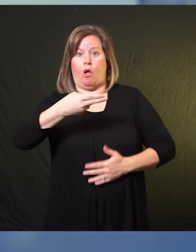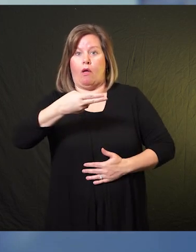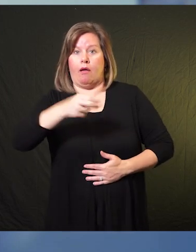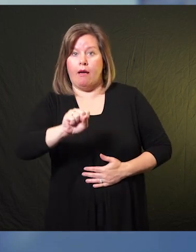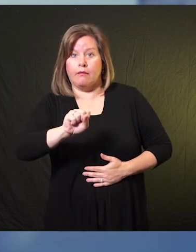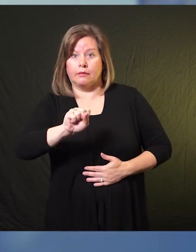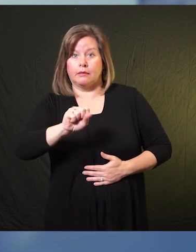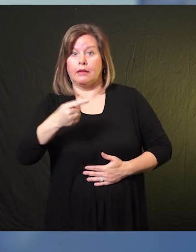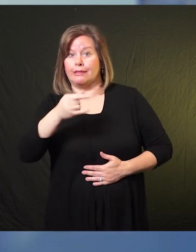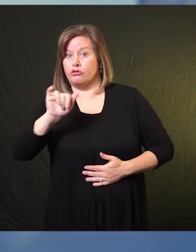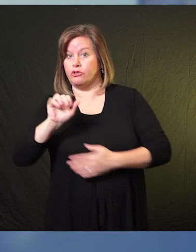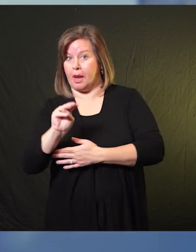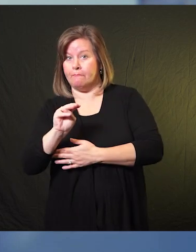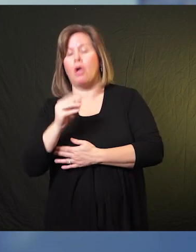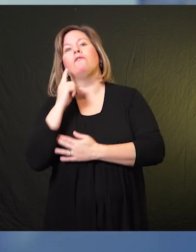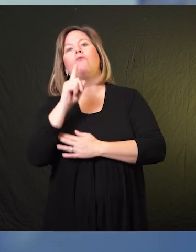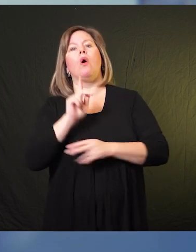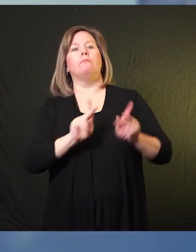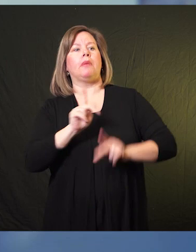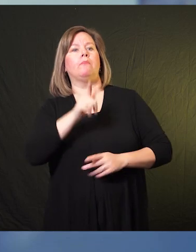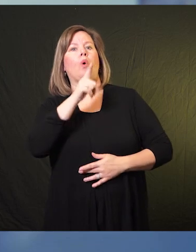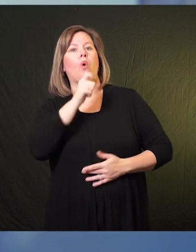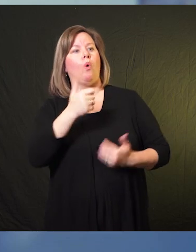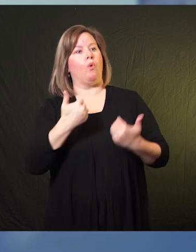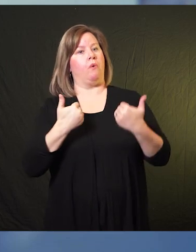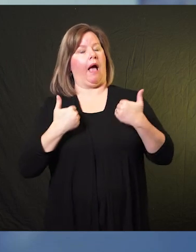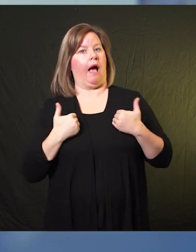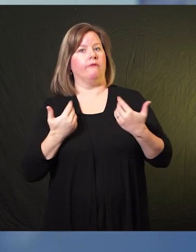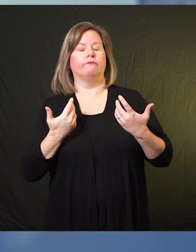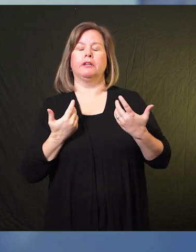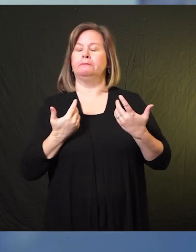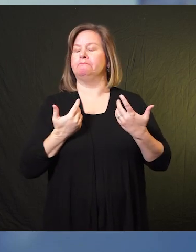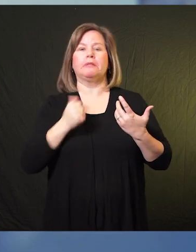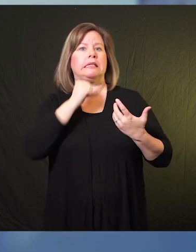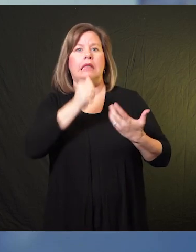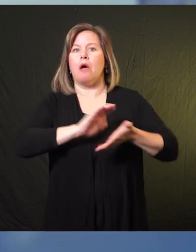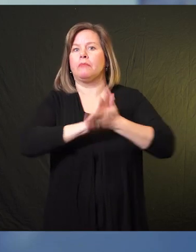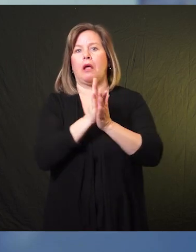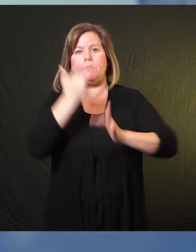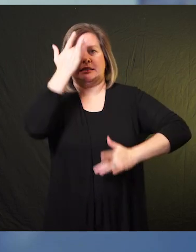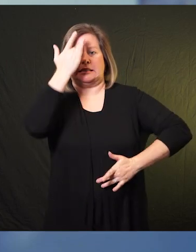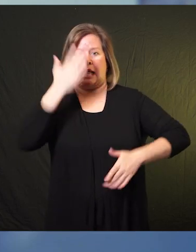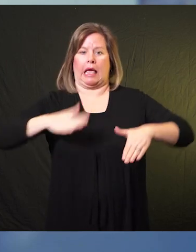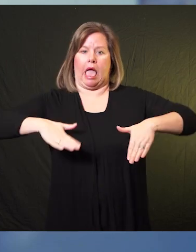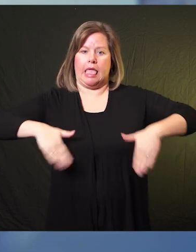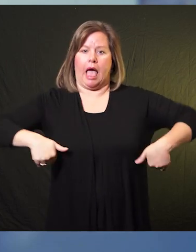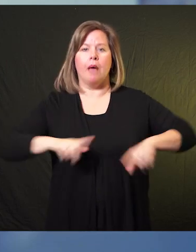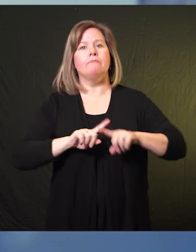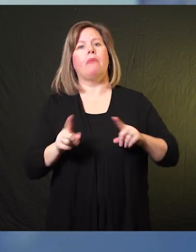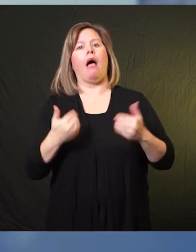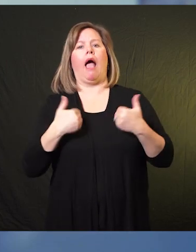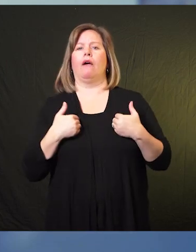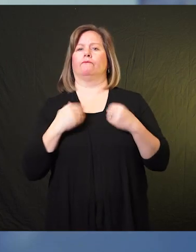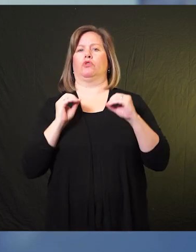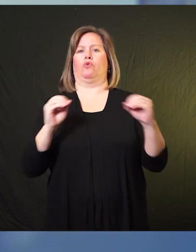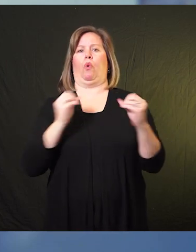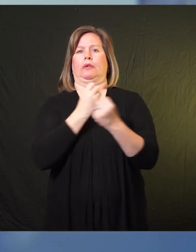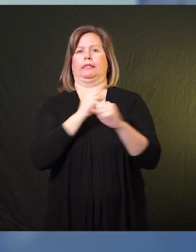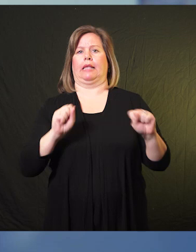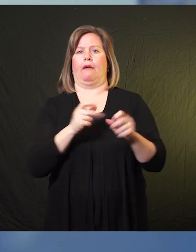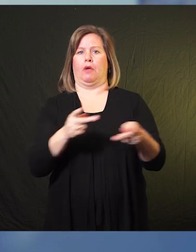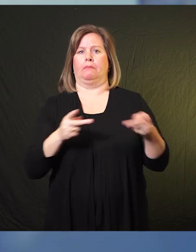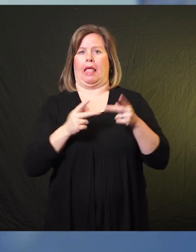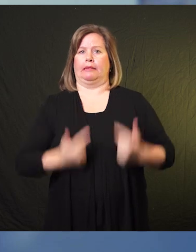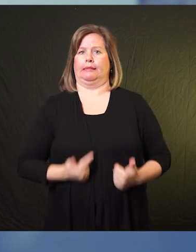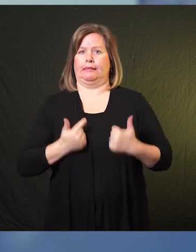are negative for COVID-19 but who don't otherwise have a place to stay. It's very important that we space that population out as much as possible